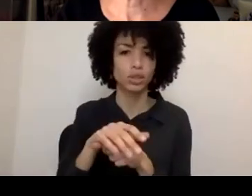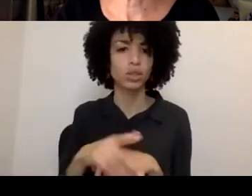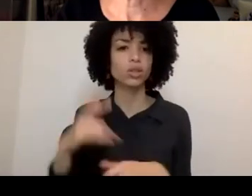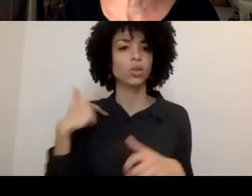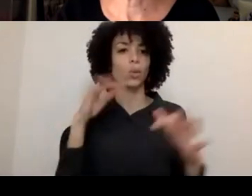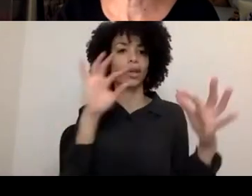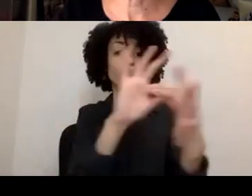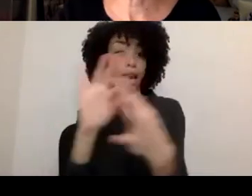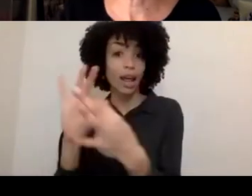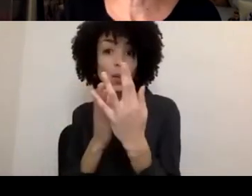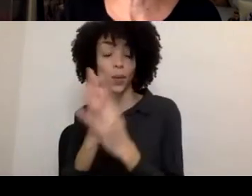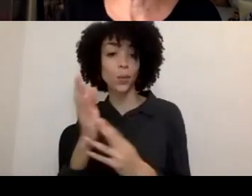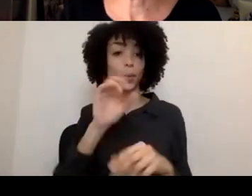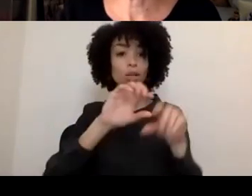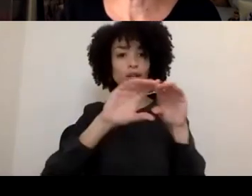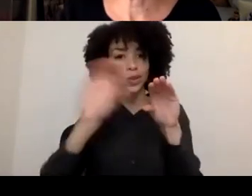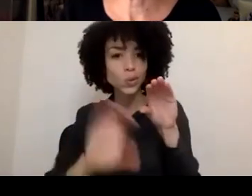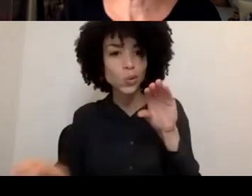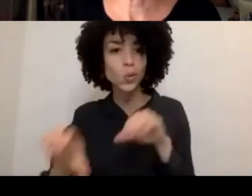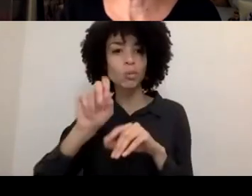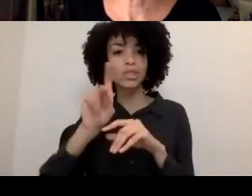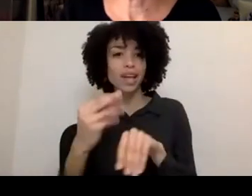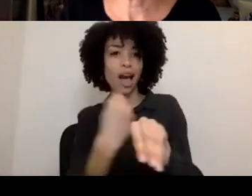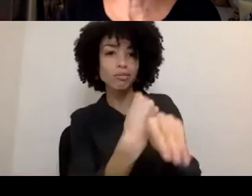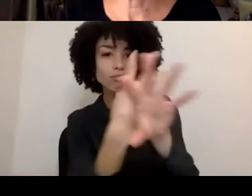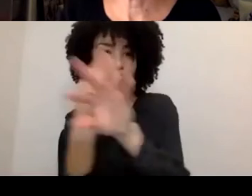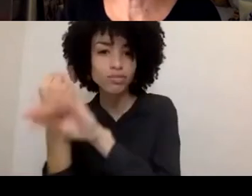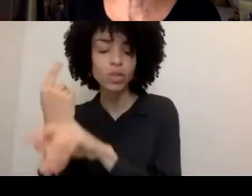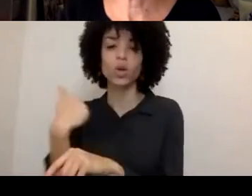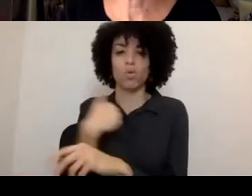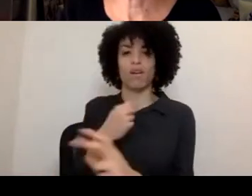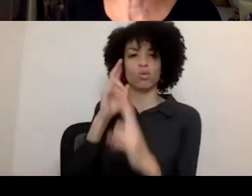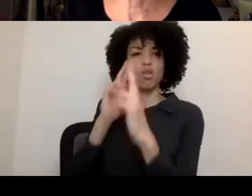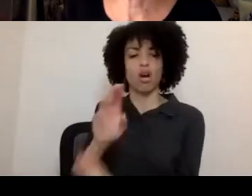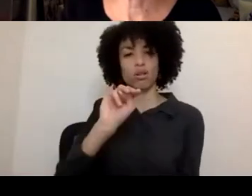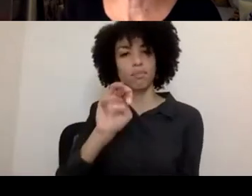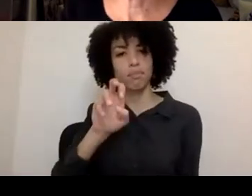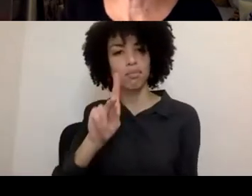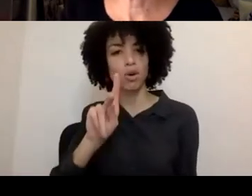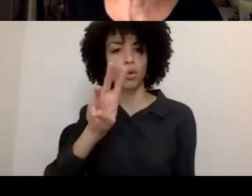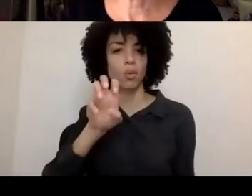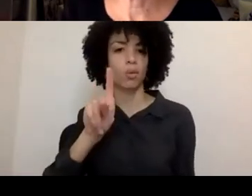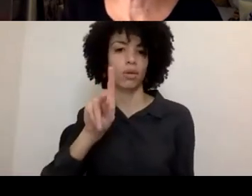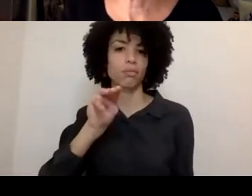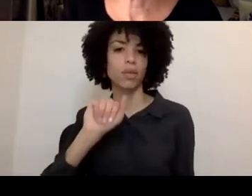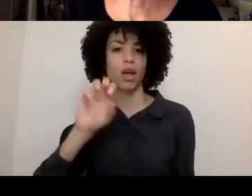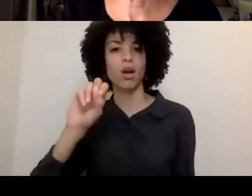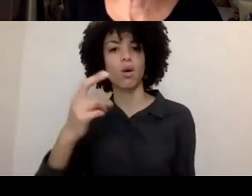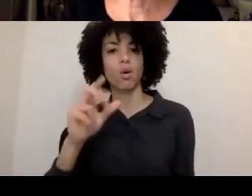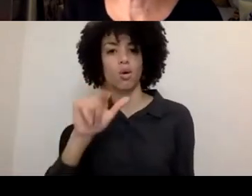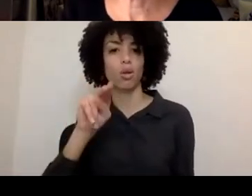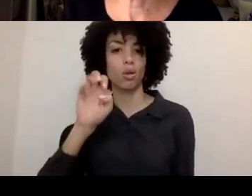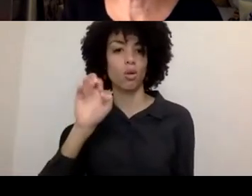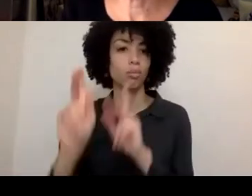you. Now it's my pleasure to introduce Lisa Gold, who's a longtime friend and colleague, and since 2018, Executive Director of the Asian American